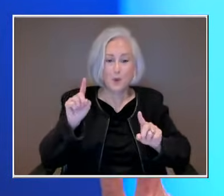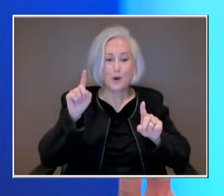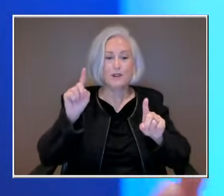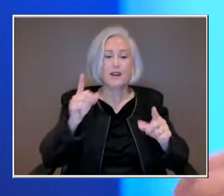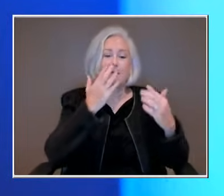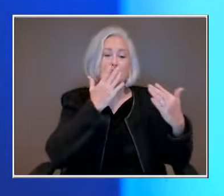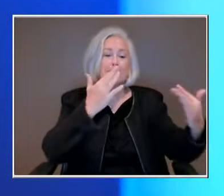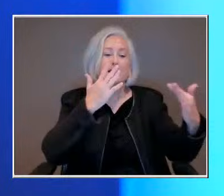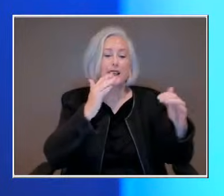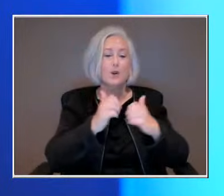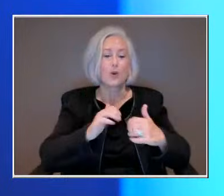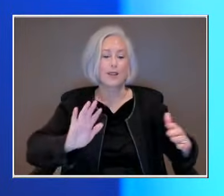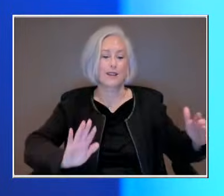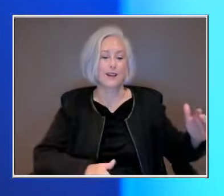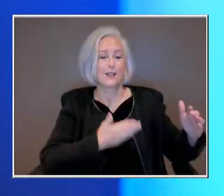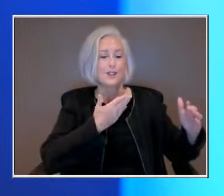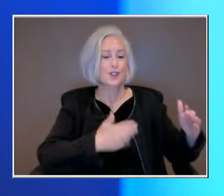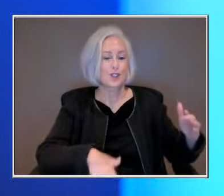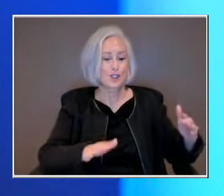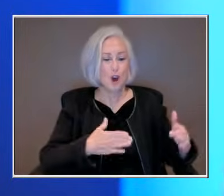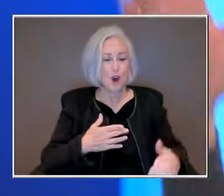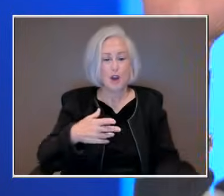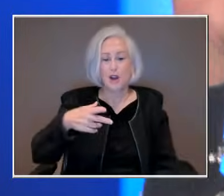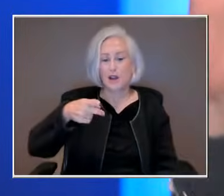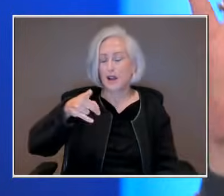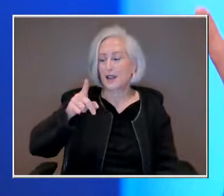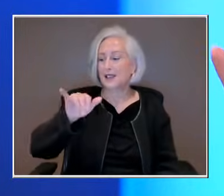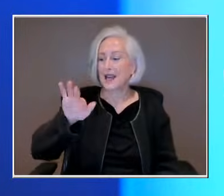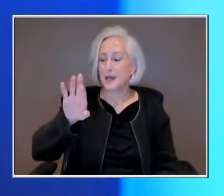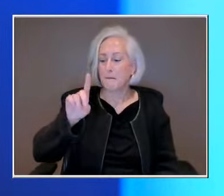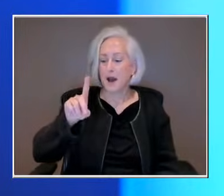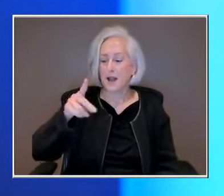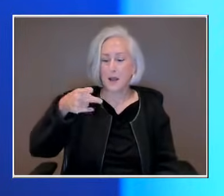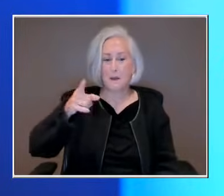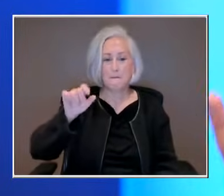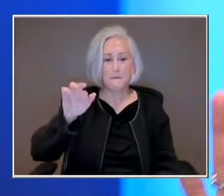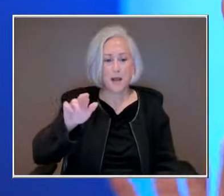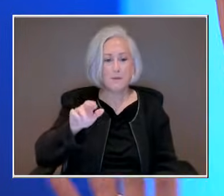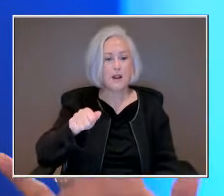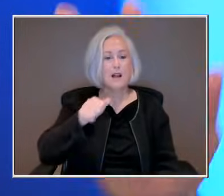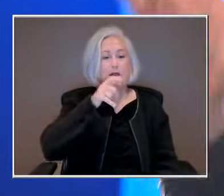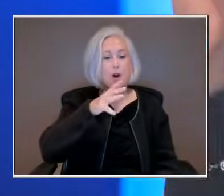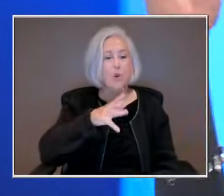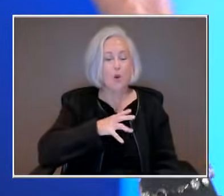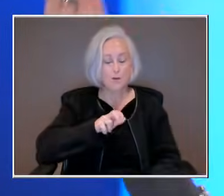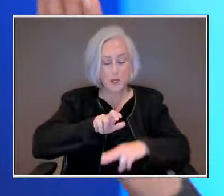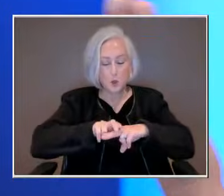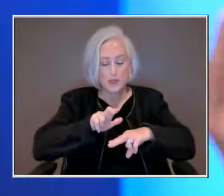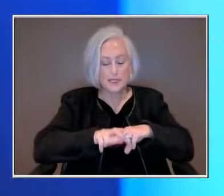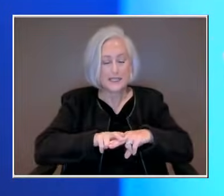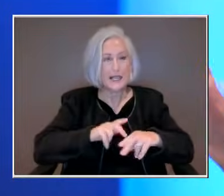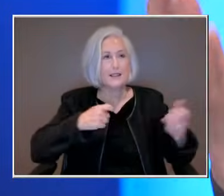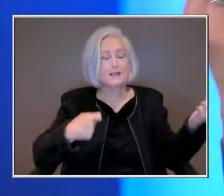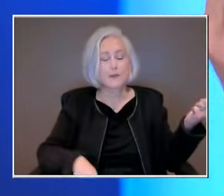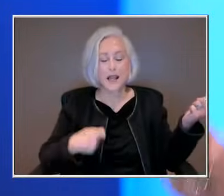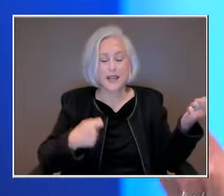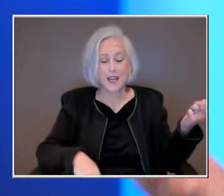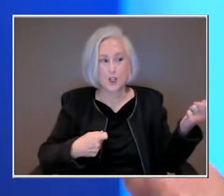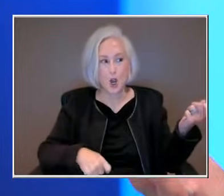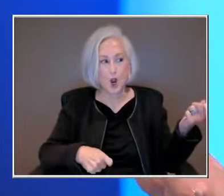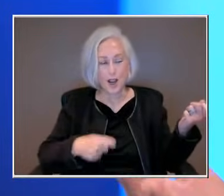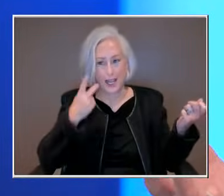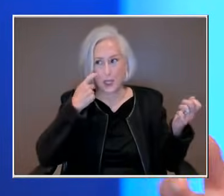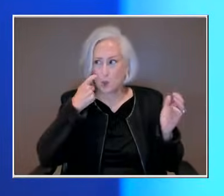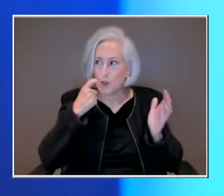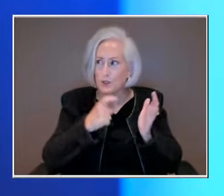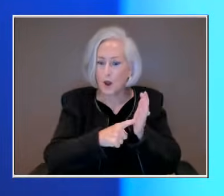Pied Piper. She'd sit out there and just start playing her guitar, and then everyone would slowly just start coming Move out of their towards- rooms yes. and gather. They were just